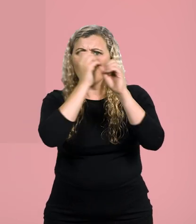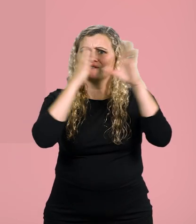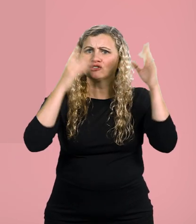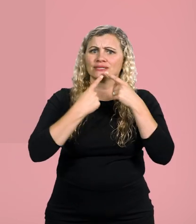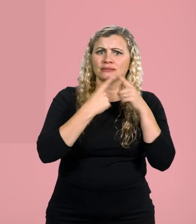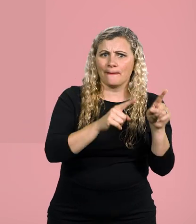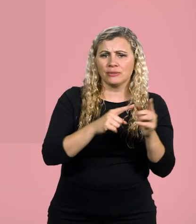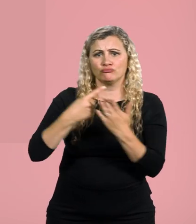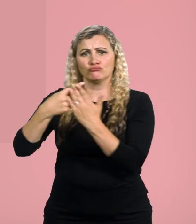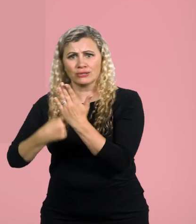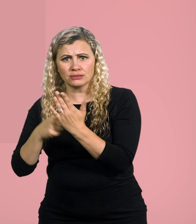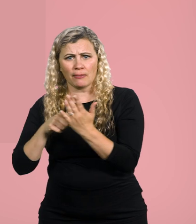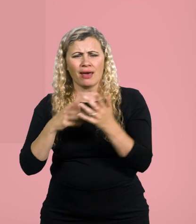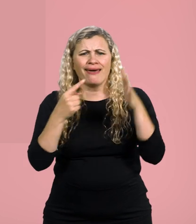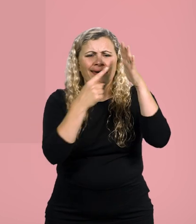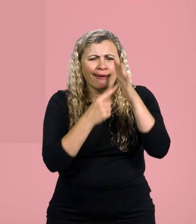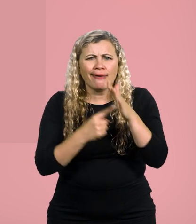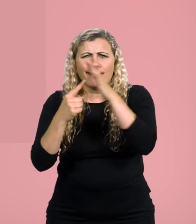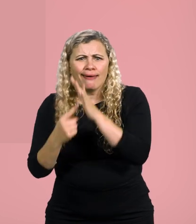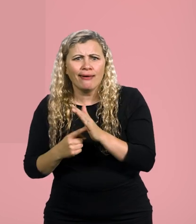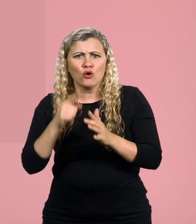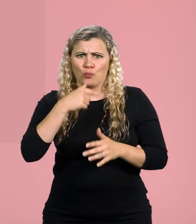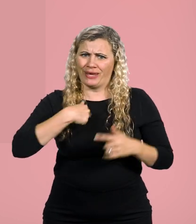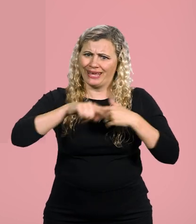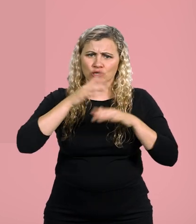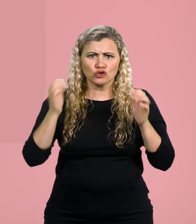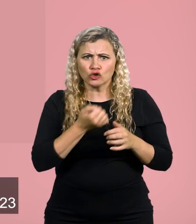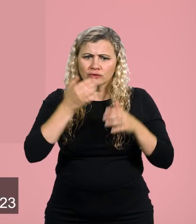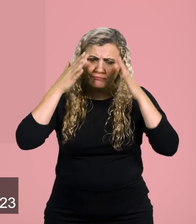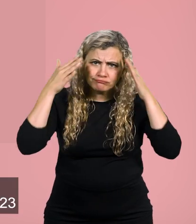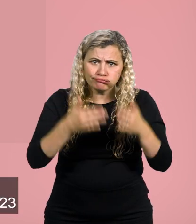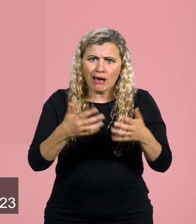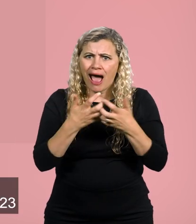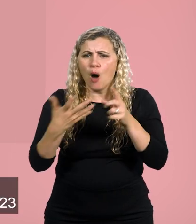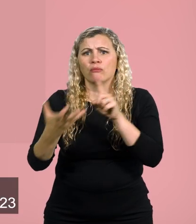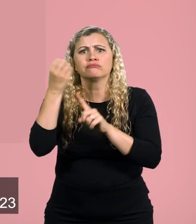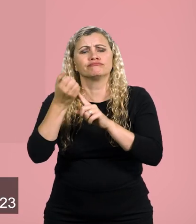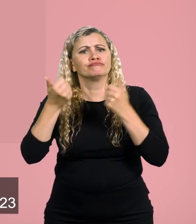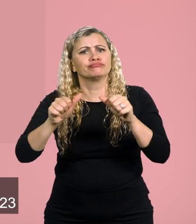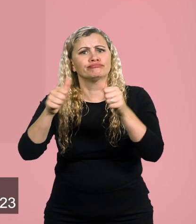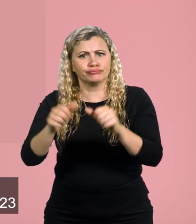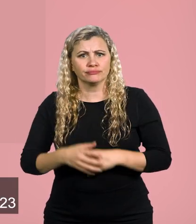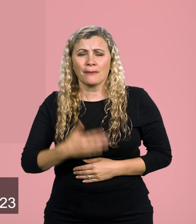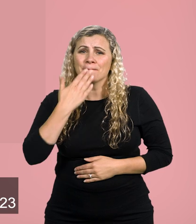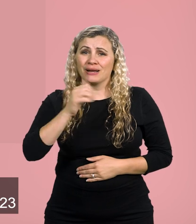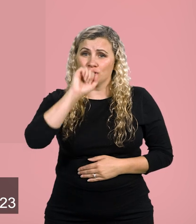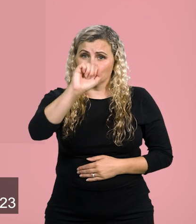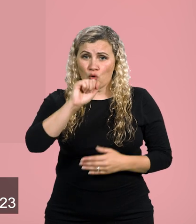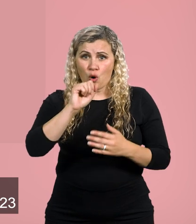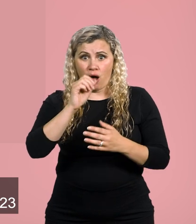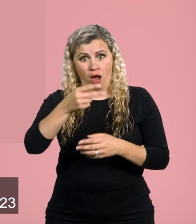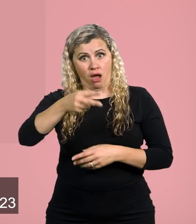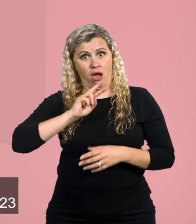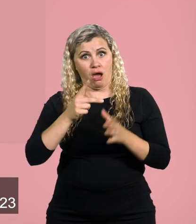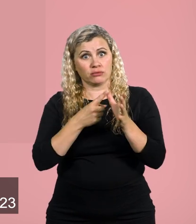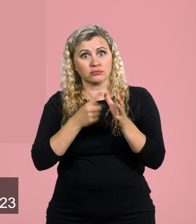and the key areas that we need to focus on to achieve them please provide your response to the questionnaire by